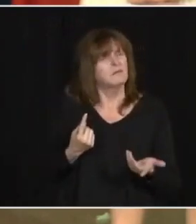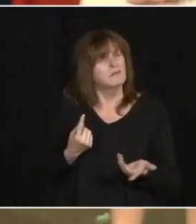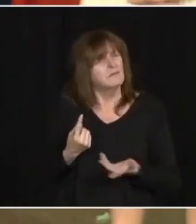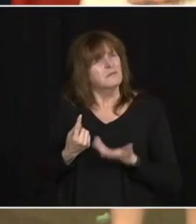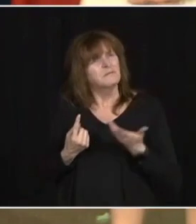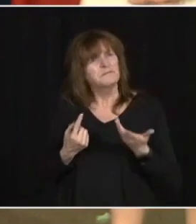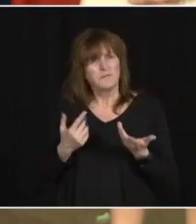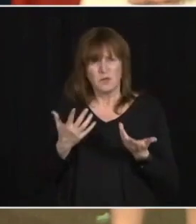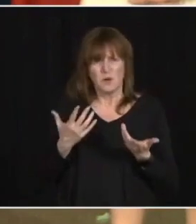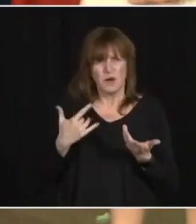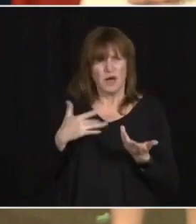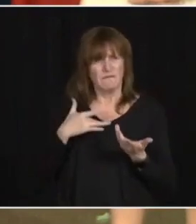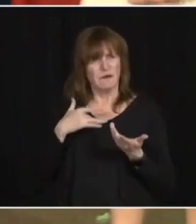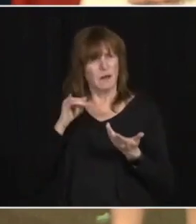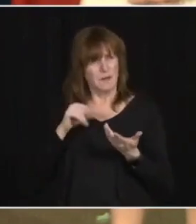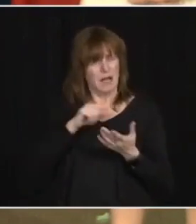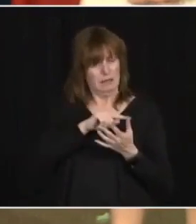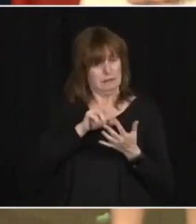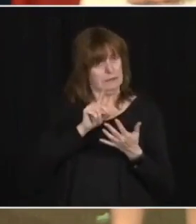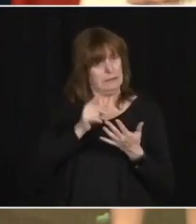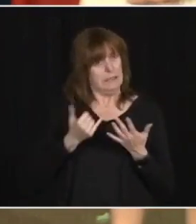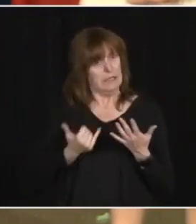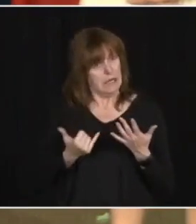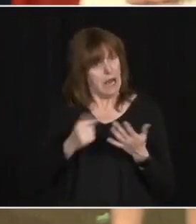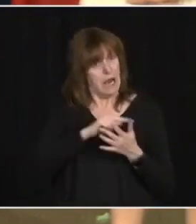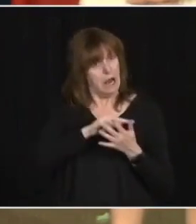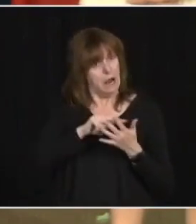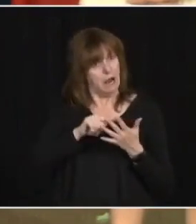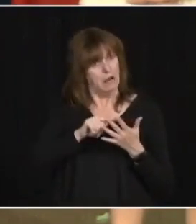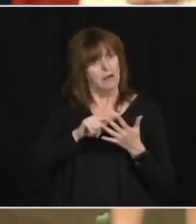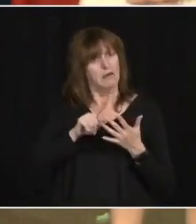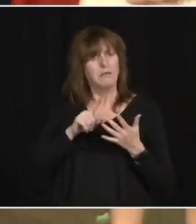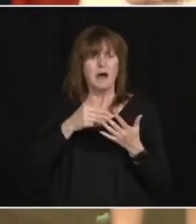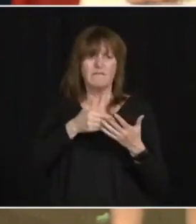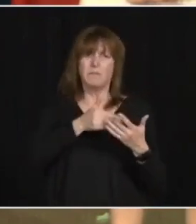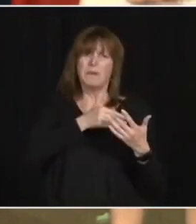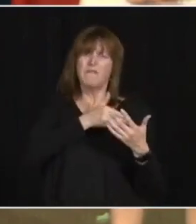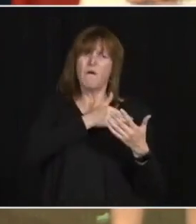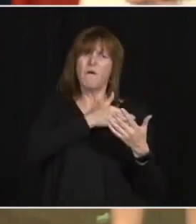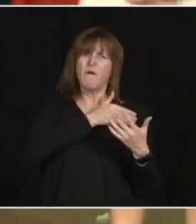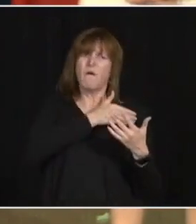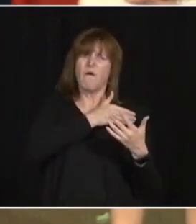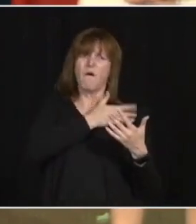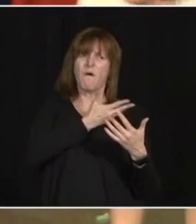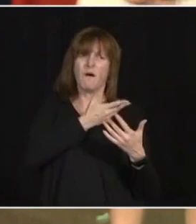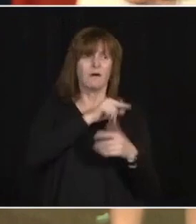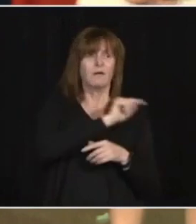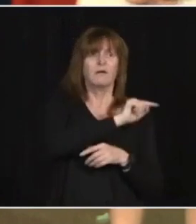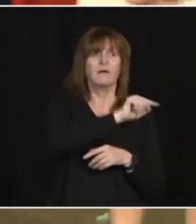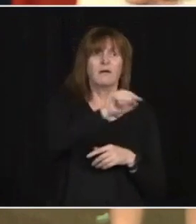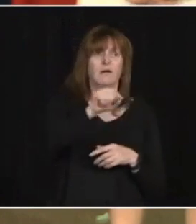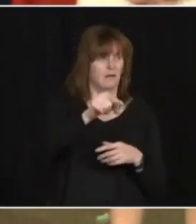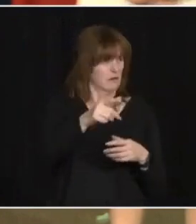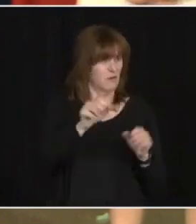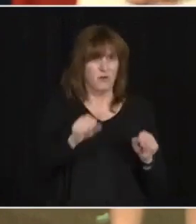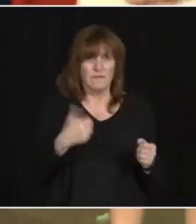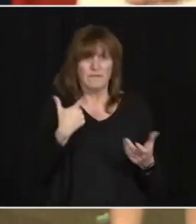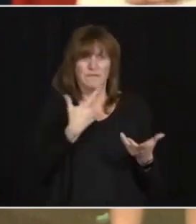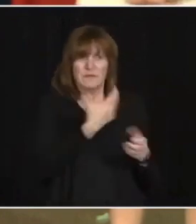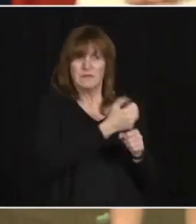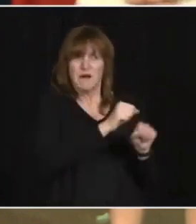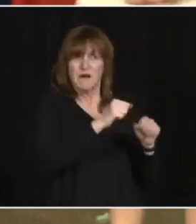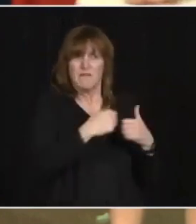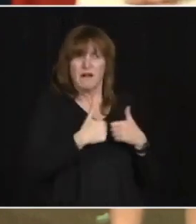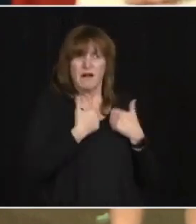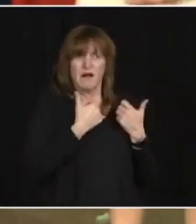measures earlier, that maybe we could have saved more lives and it would have been more effective? We wouldn't have been in this position right now. Any